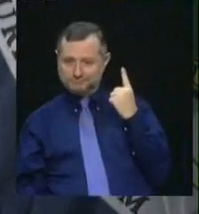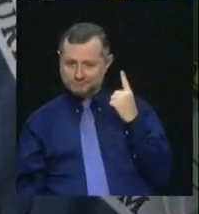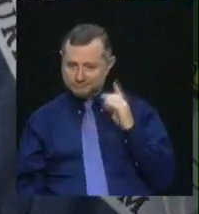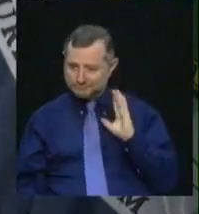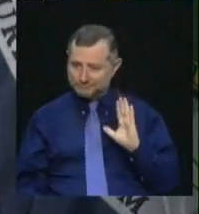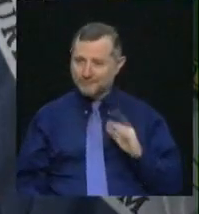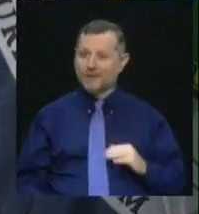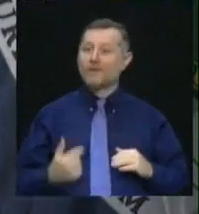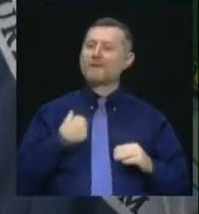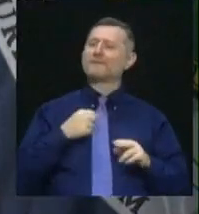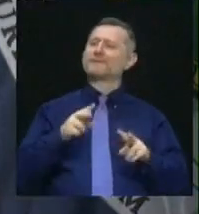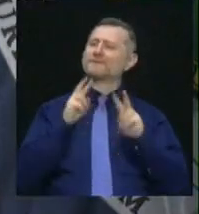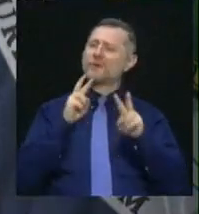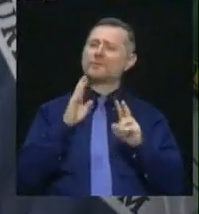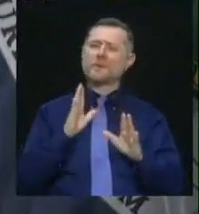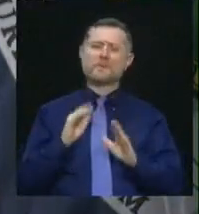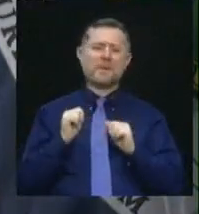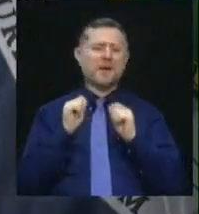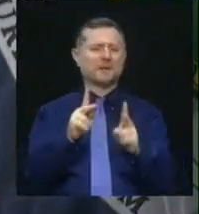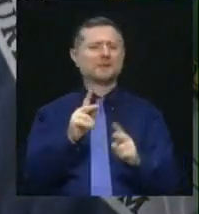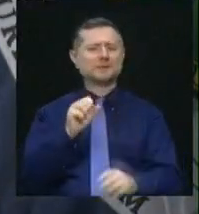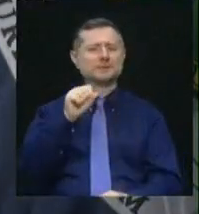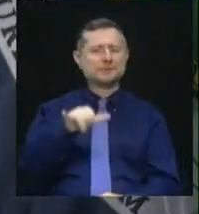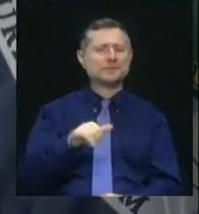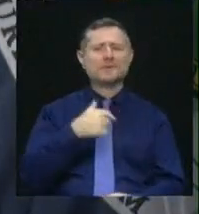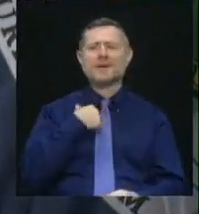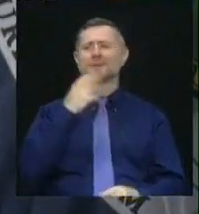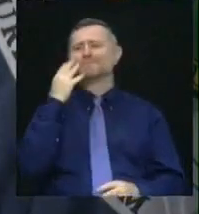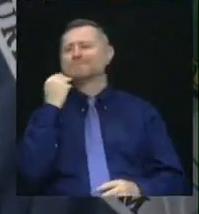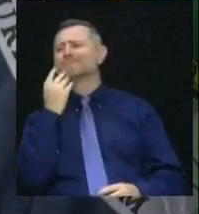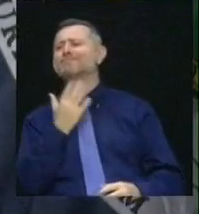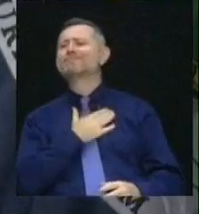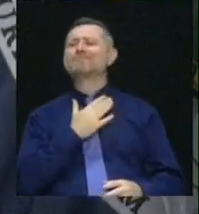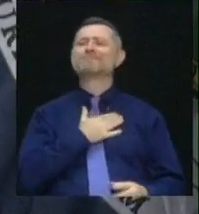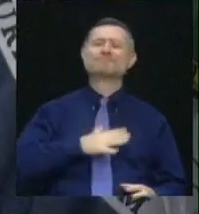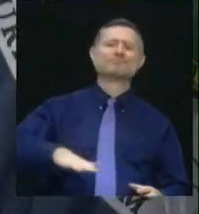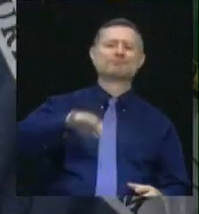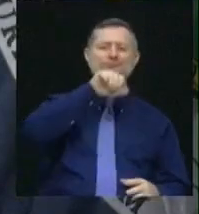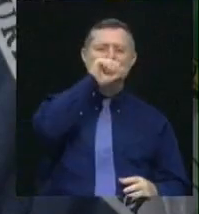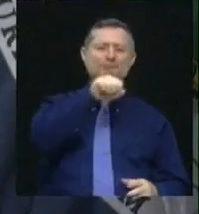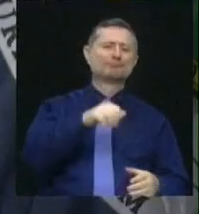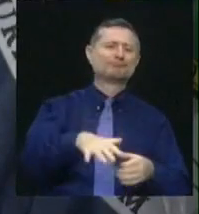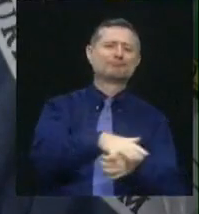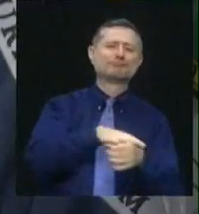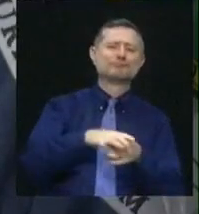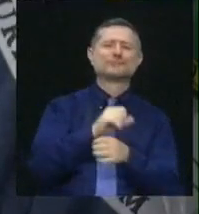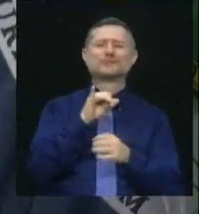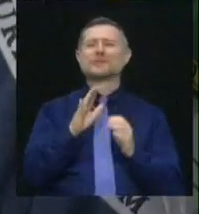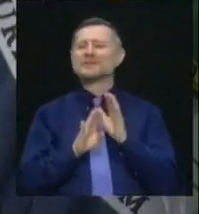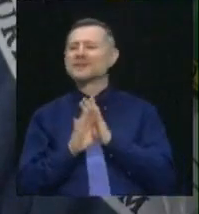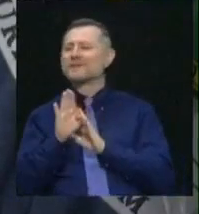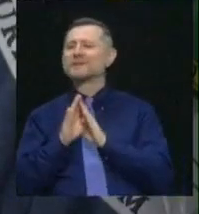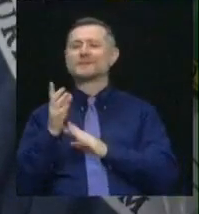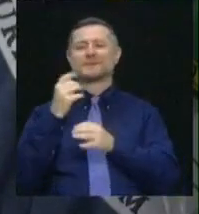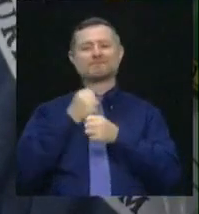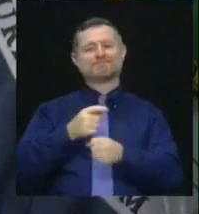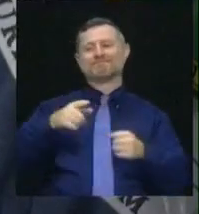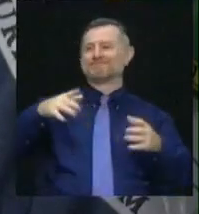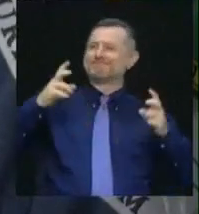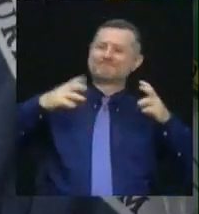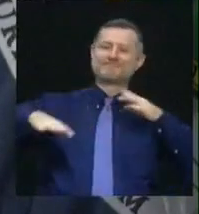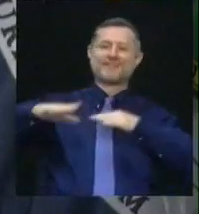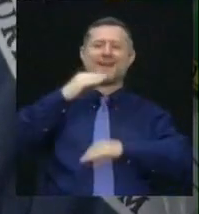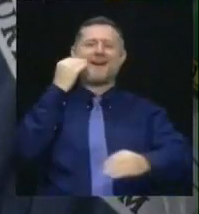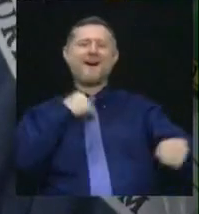place I know well. It's a place where I cut my teeth in activism, and look forward to returning for the state fair and eating all that great